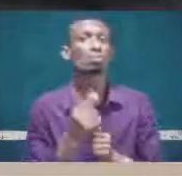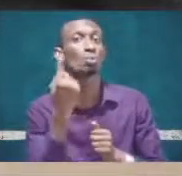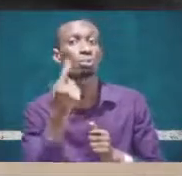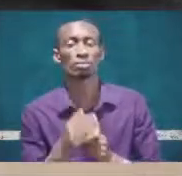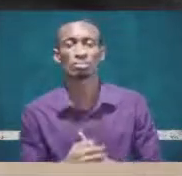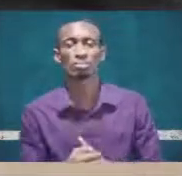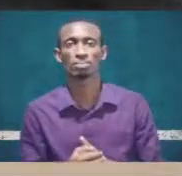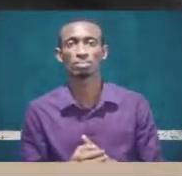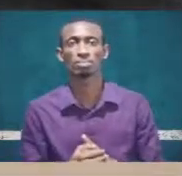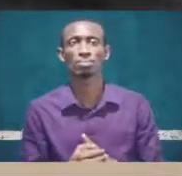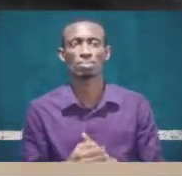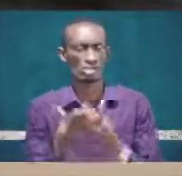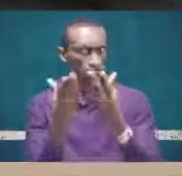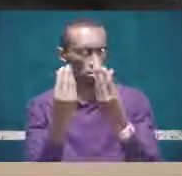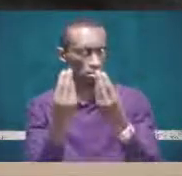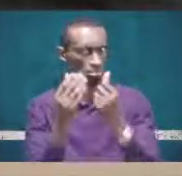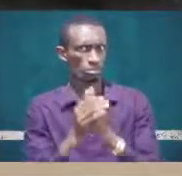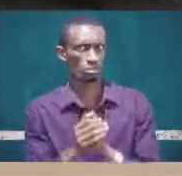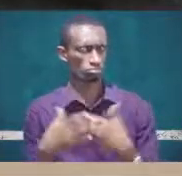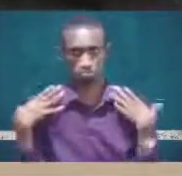one simple exercise